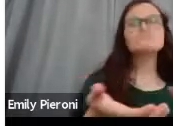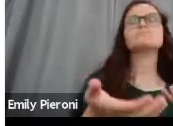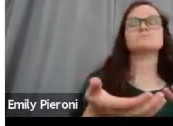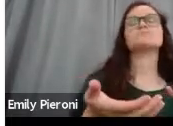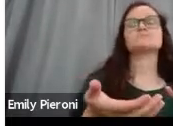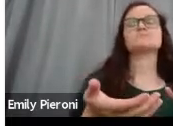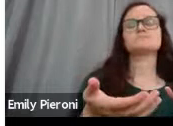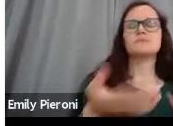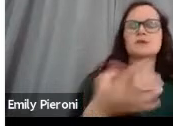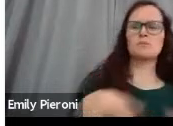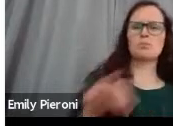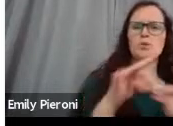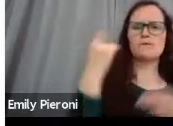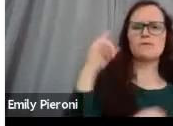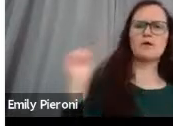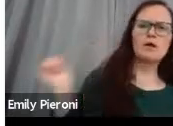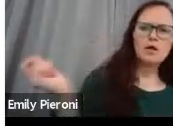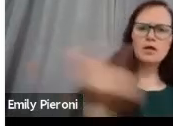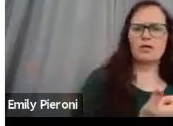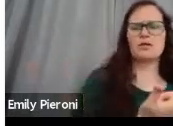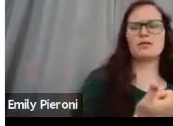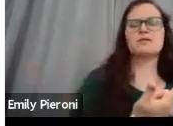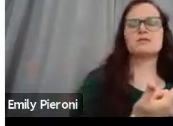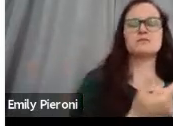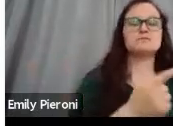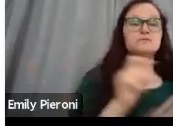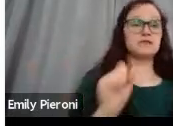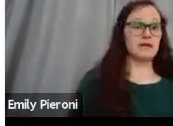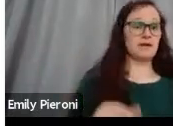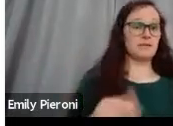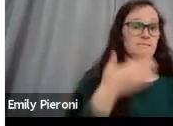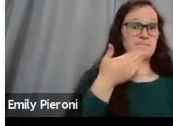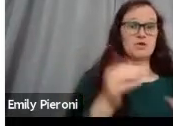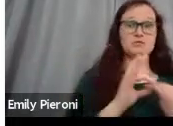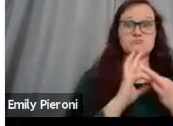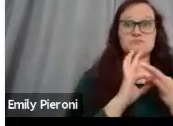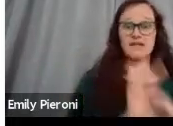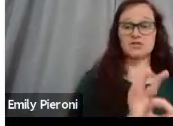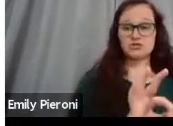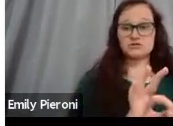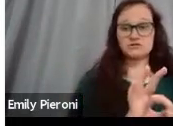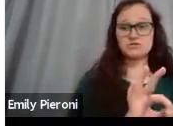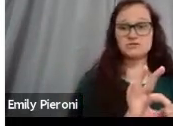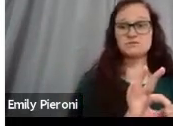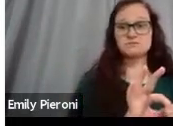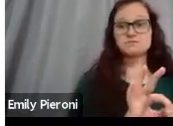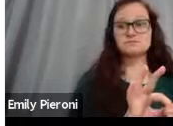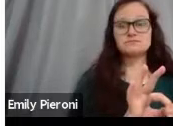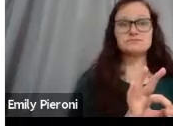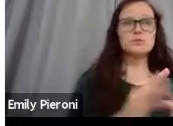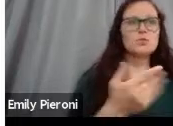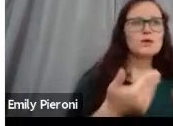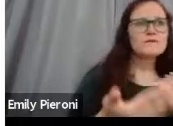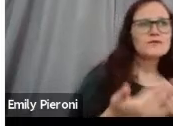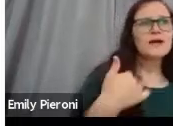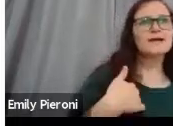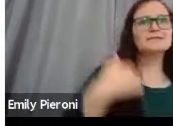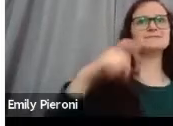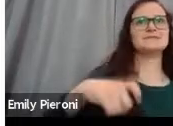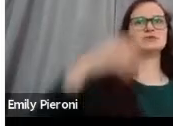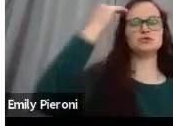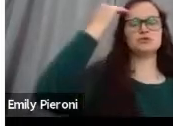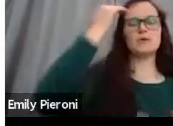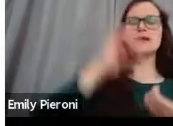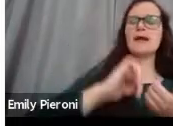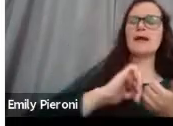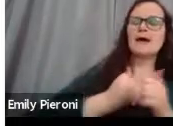be able to create connections and have a better understanding of what it is that we need to learn, we need to know, and how we can work together